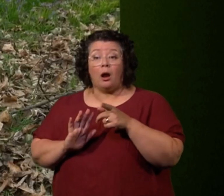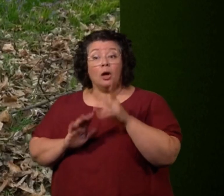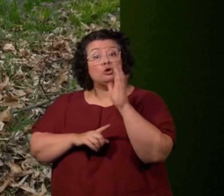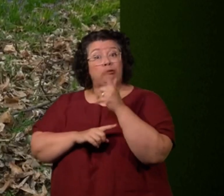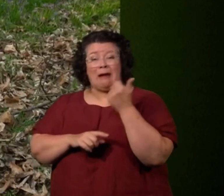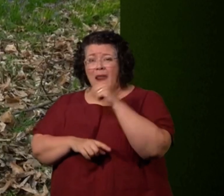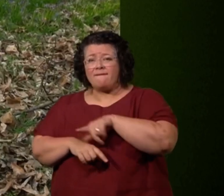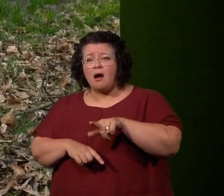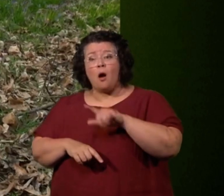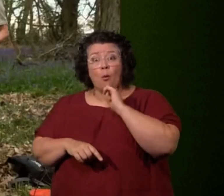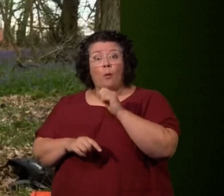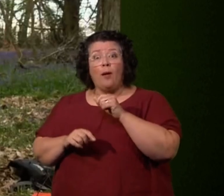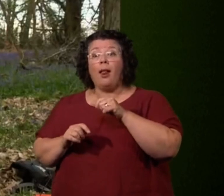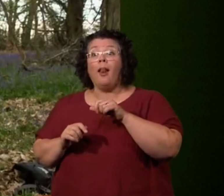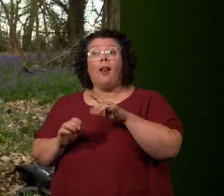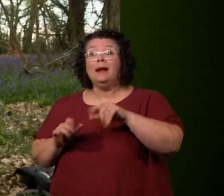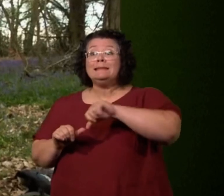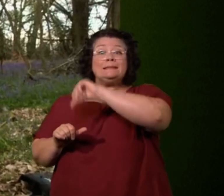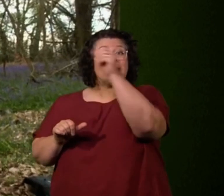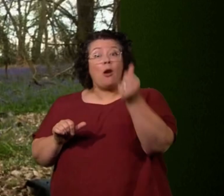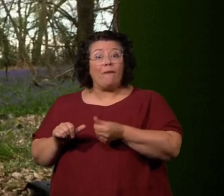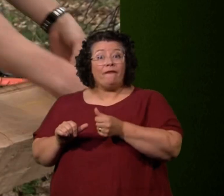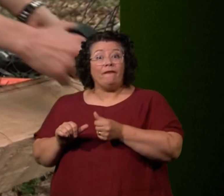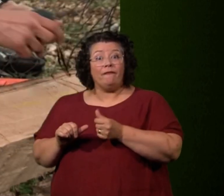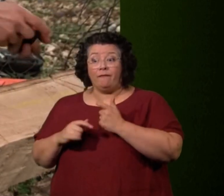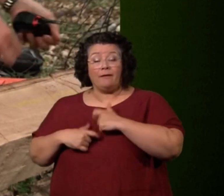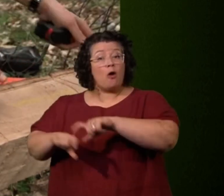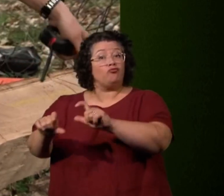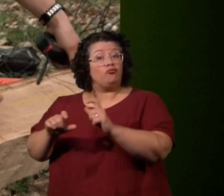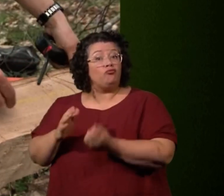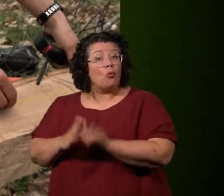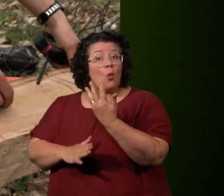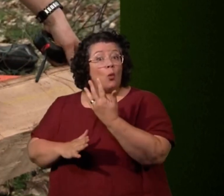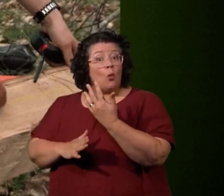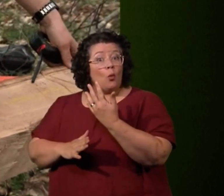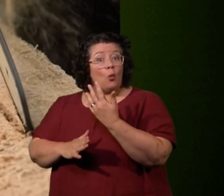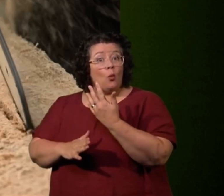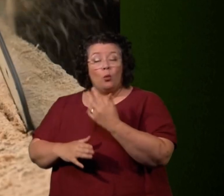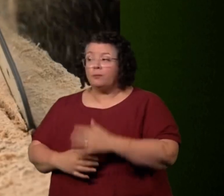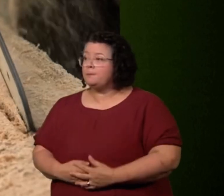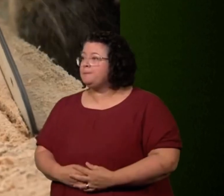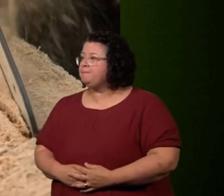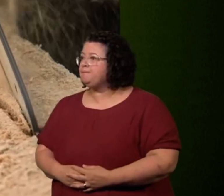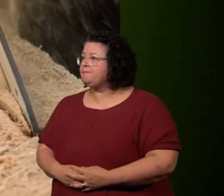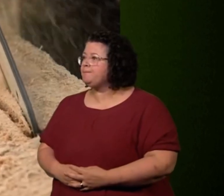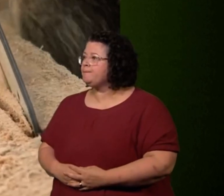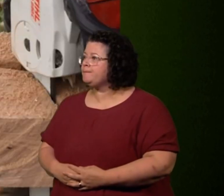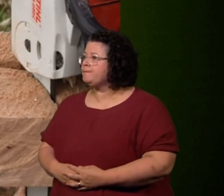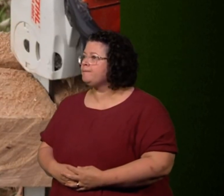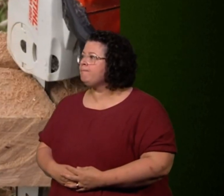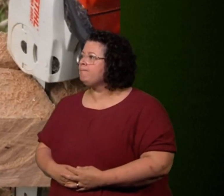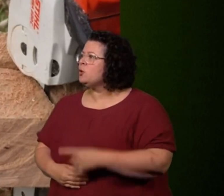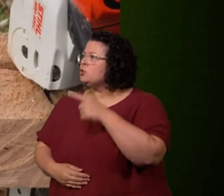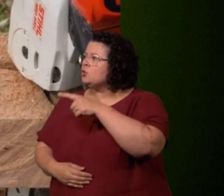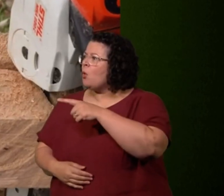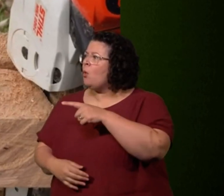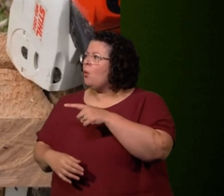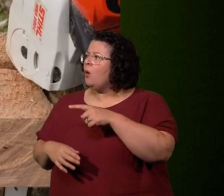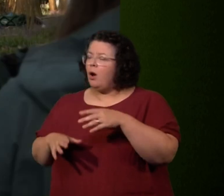on growing. To create their new potential roosting site, Jim cuts the back of the wood